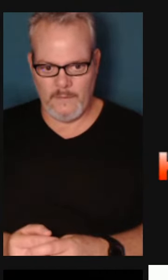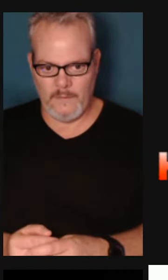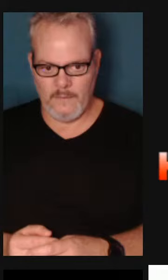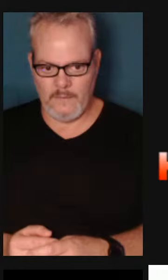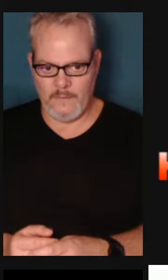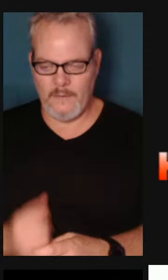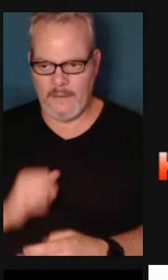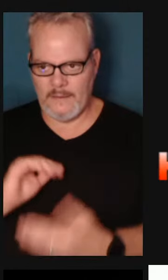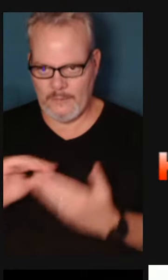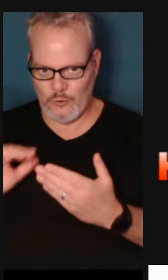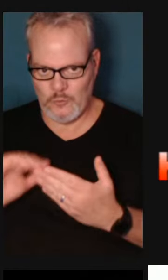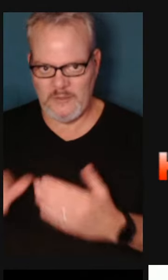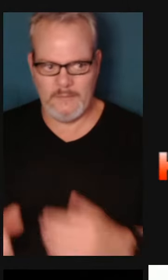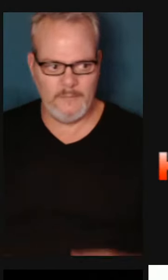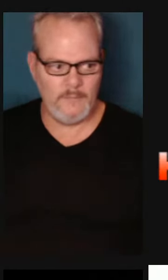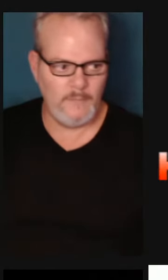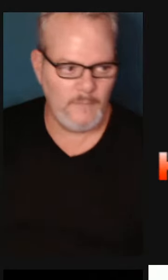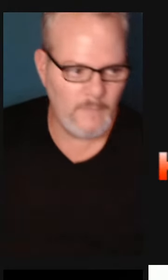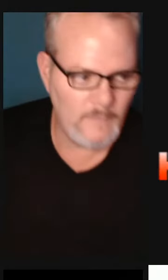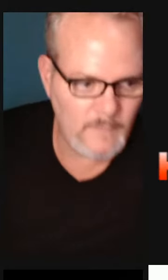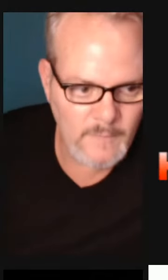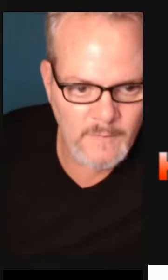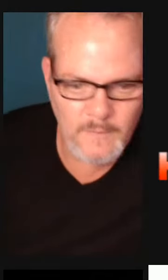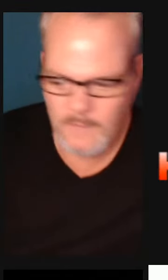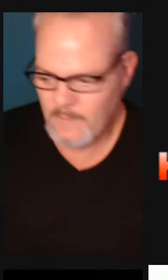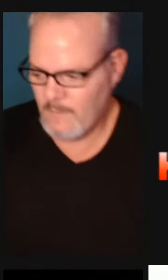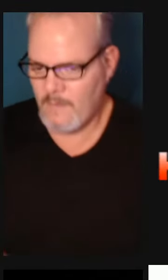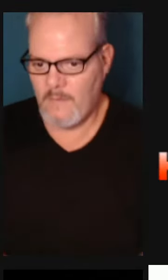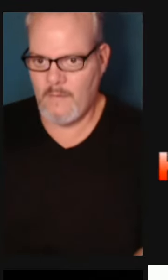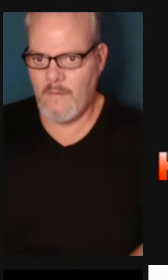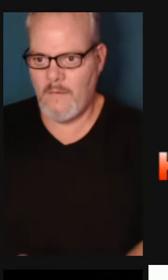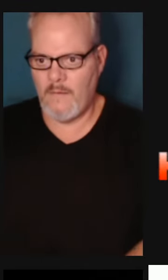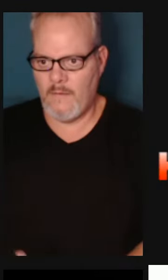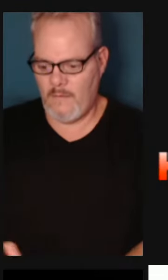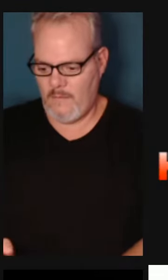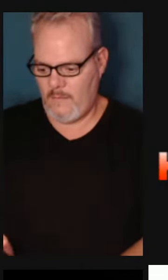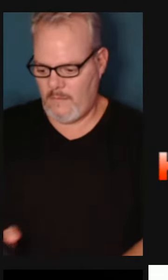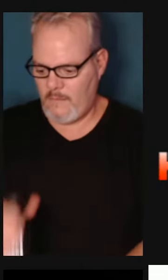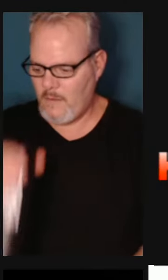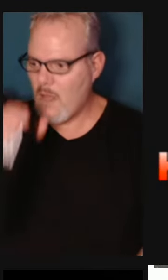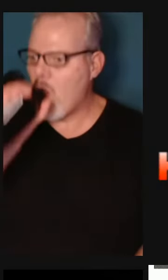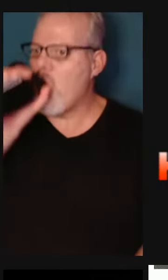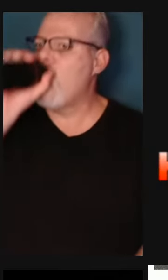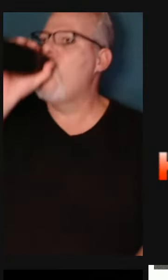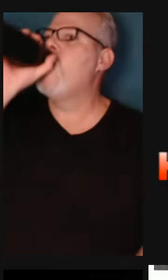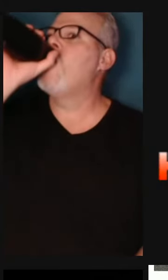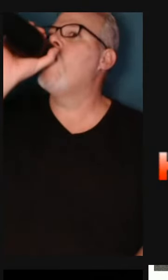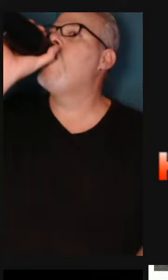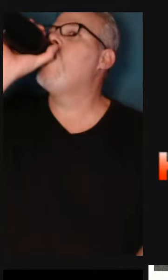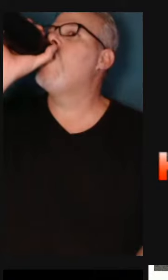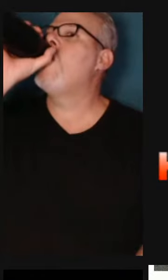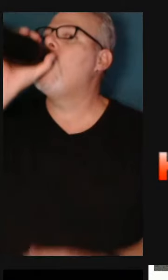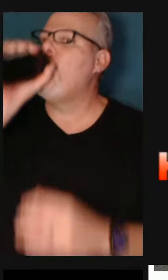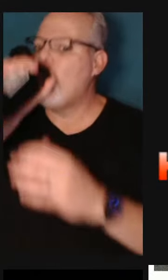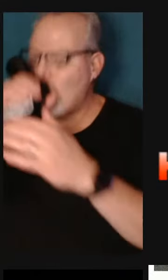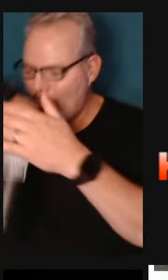Excuse me. Yeah, the profile there is awesome that they were able to give us that.